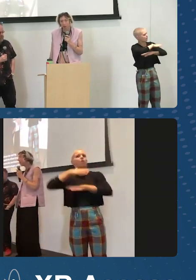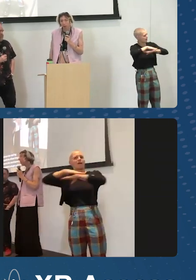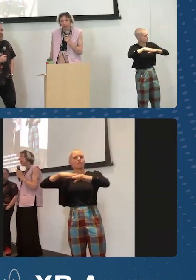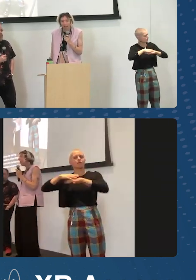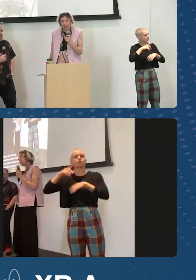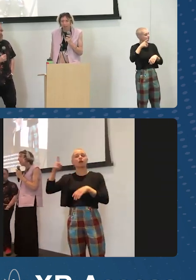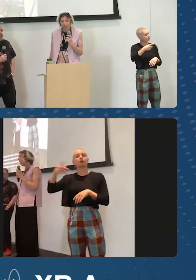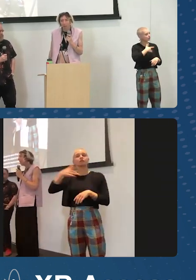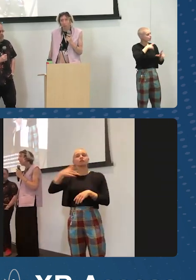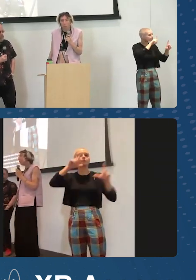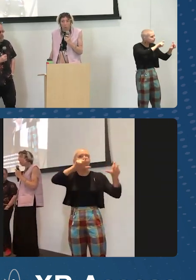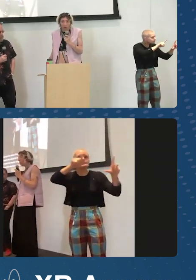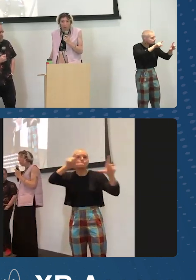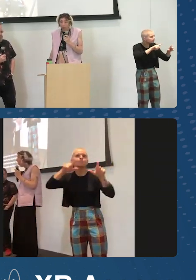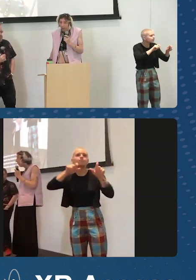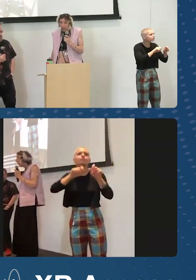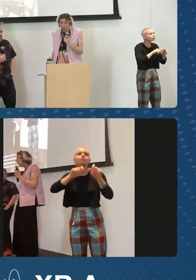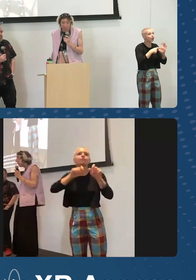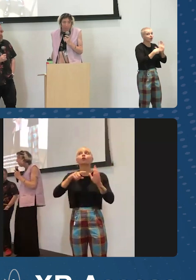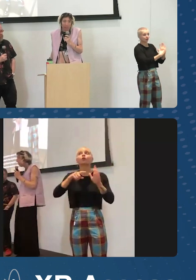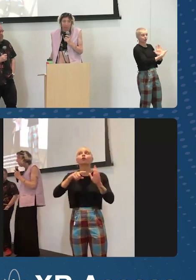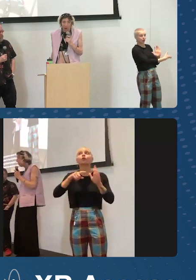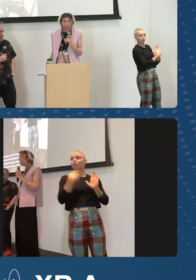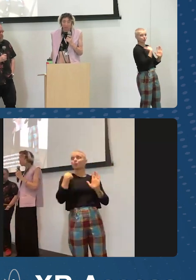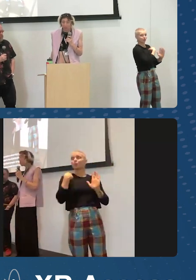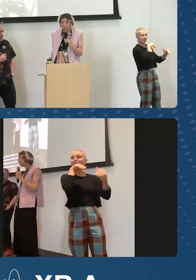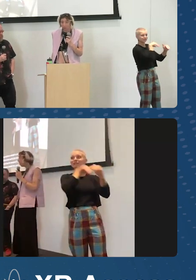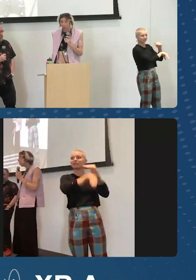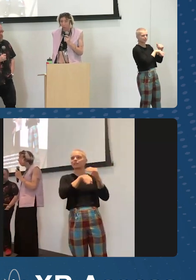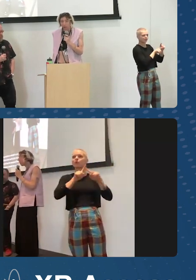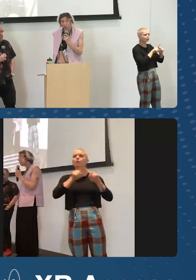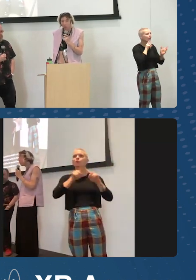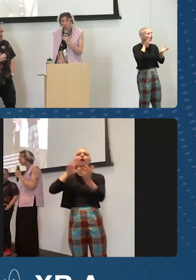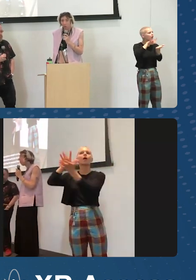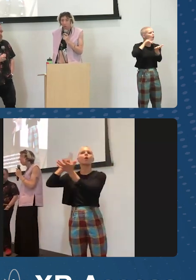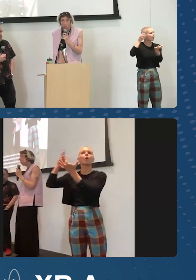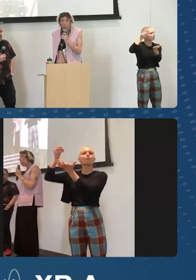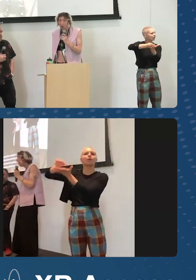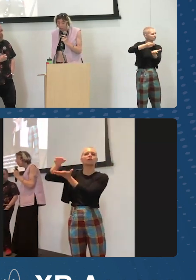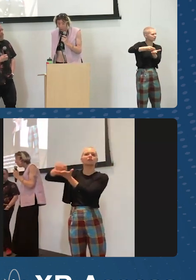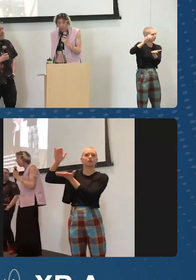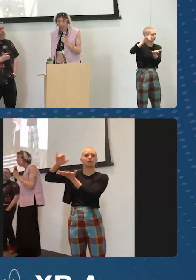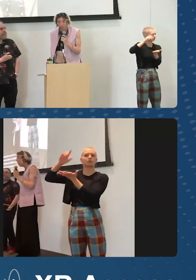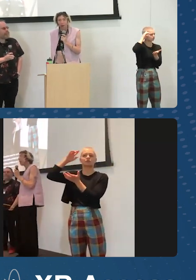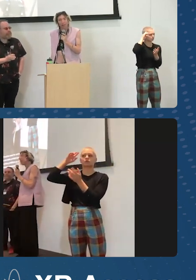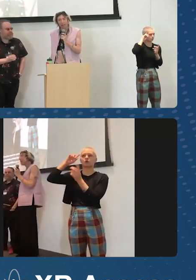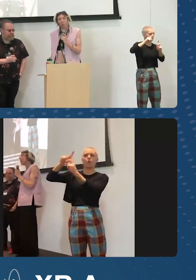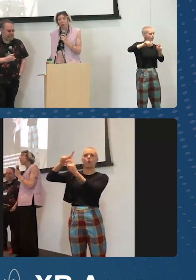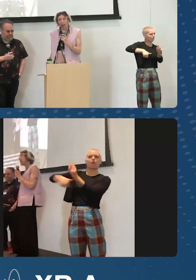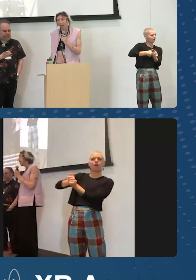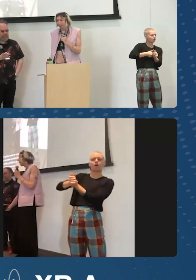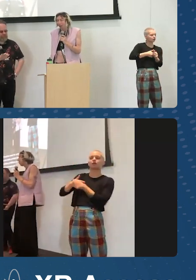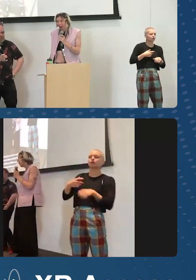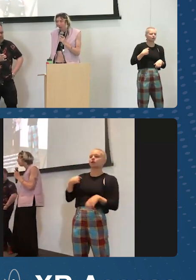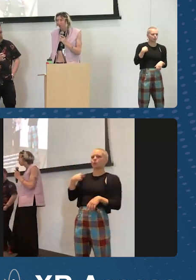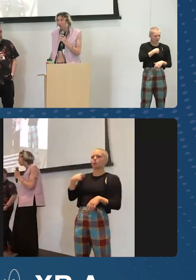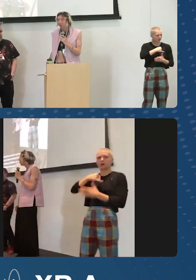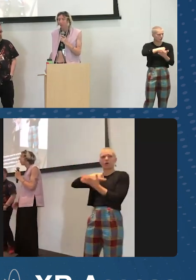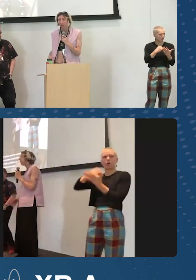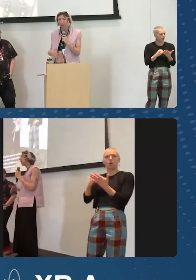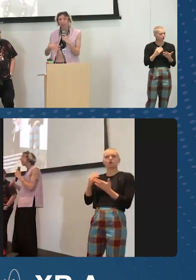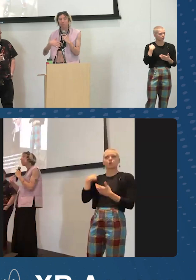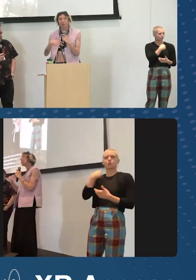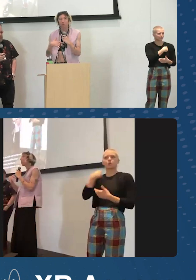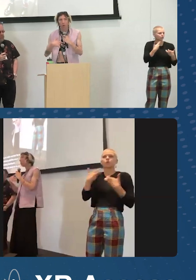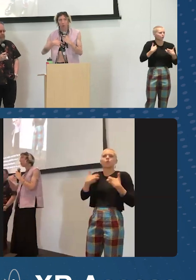maneuver. And we're really lucky to be an arts institution where we don't want to think about it that way, and it allows you